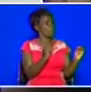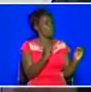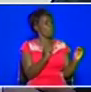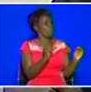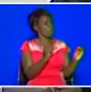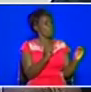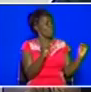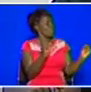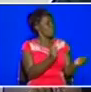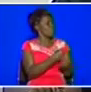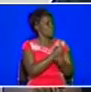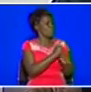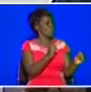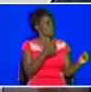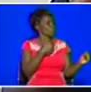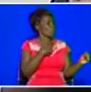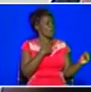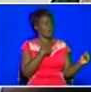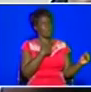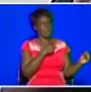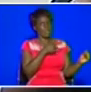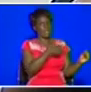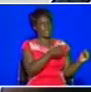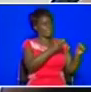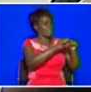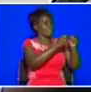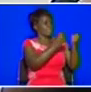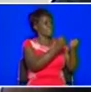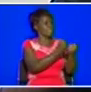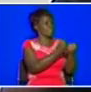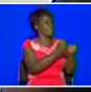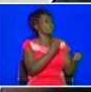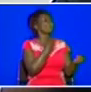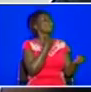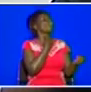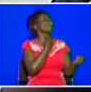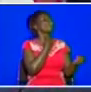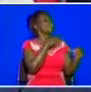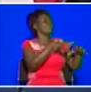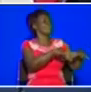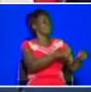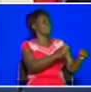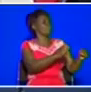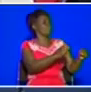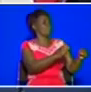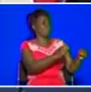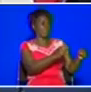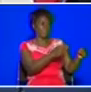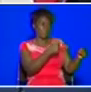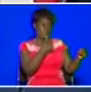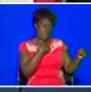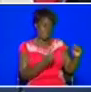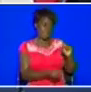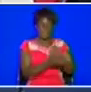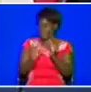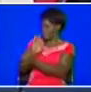You will not be able to have... That is a system of colonial inheritance. Okay, but David... Which undermines... Let me be clear. Yeah, David,